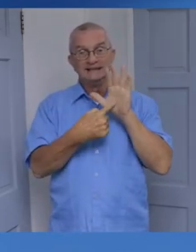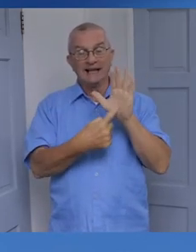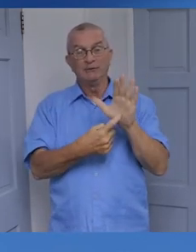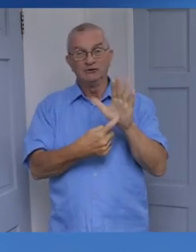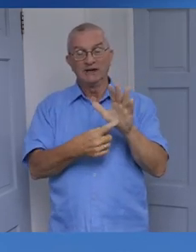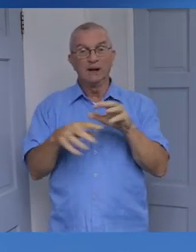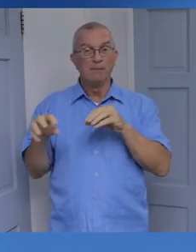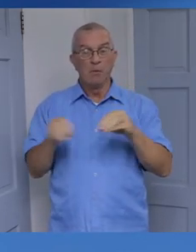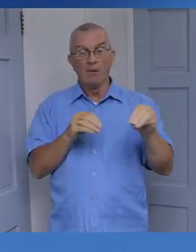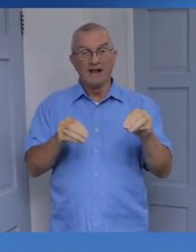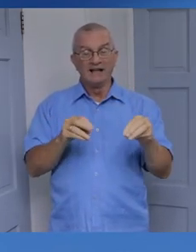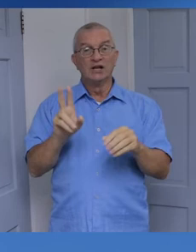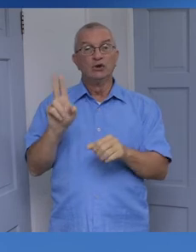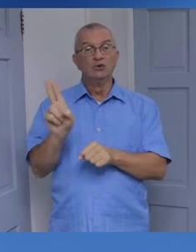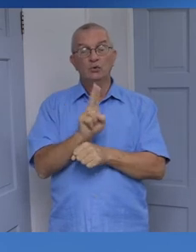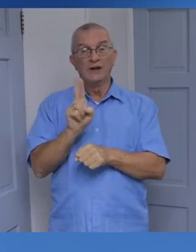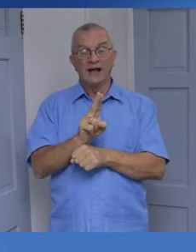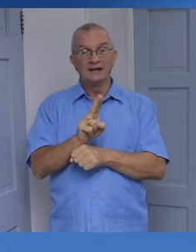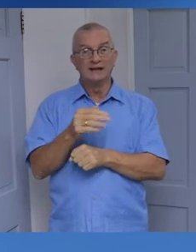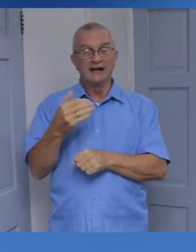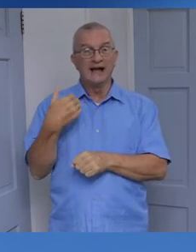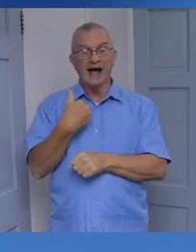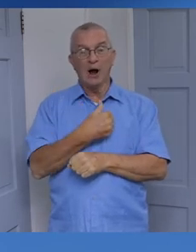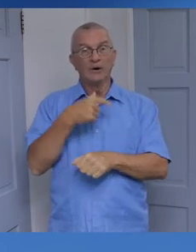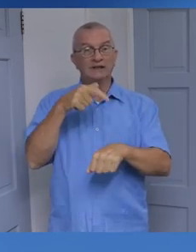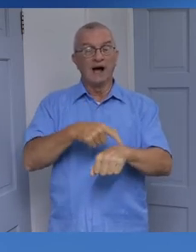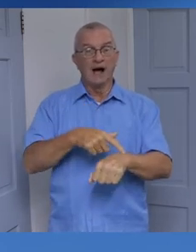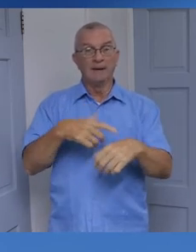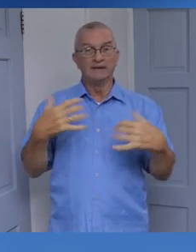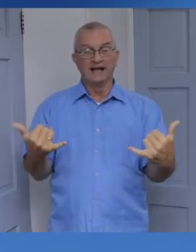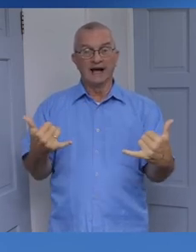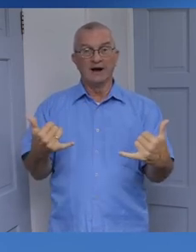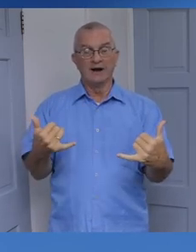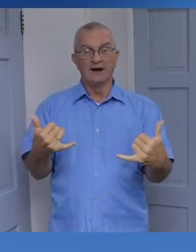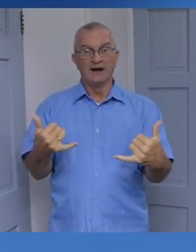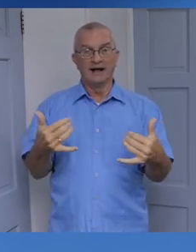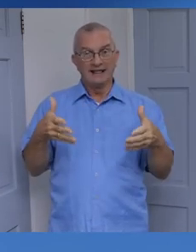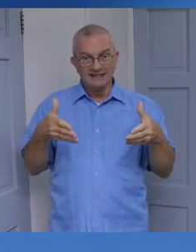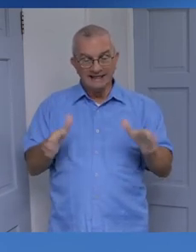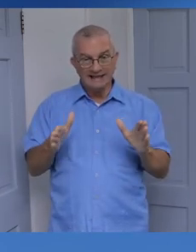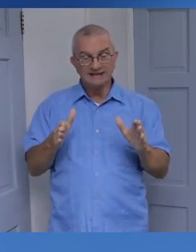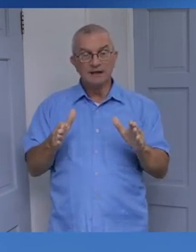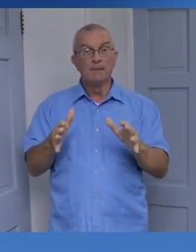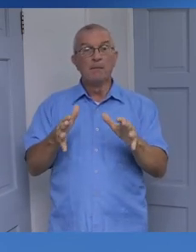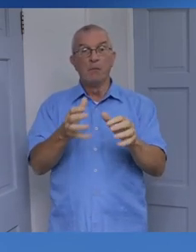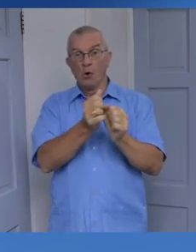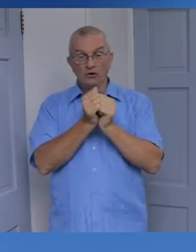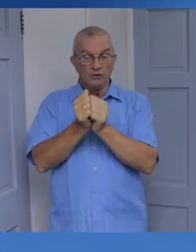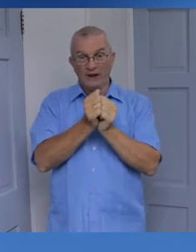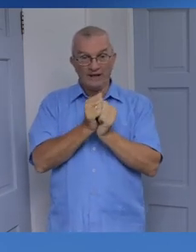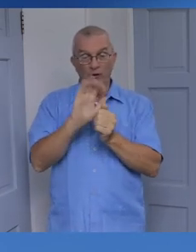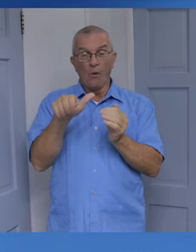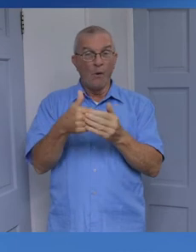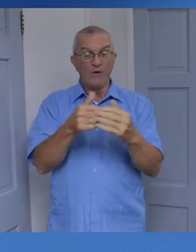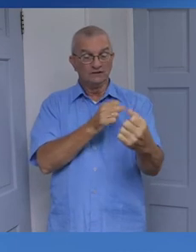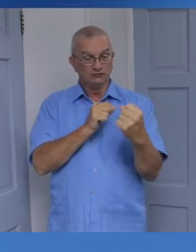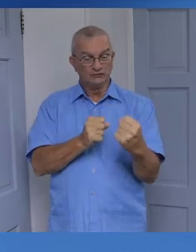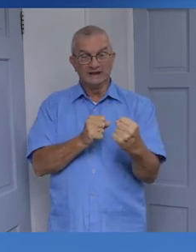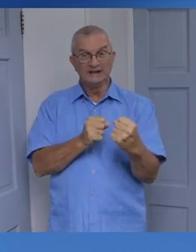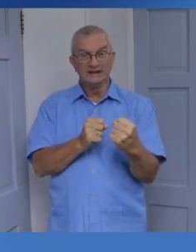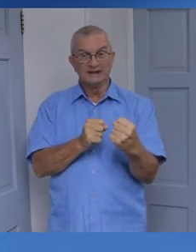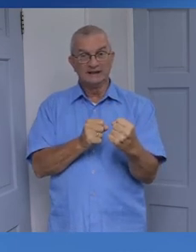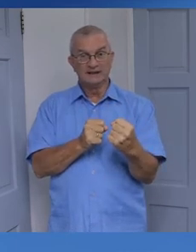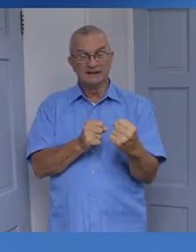our time is now. Let's pull together all our strength so that as a people,